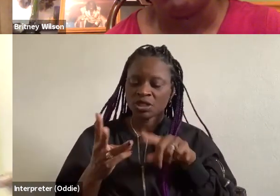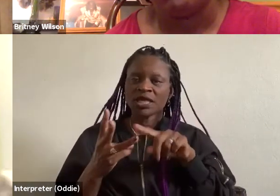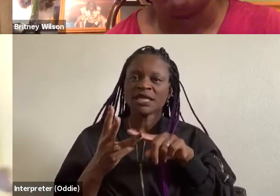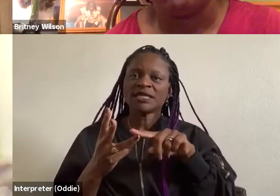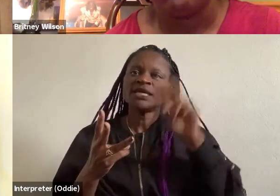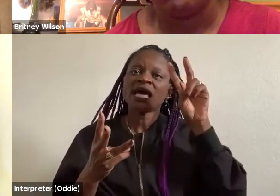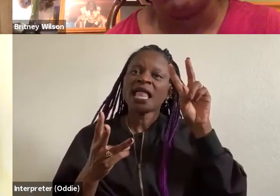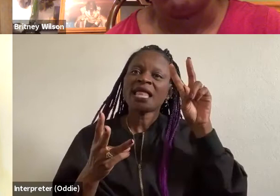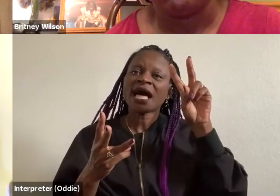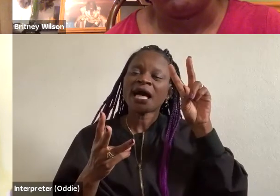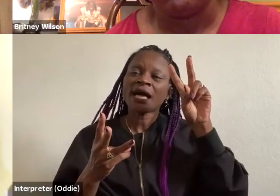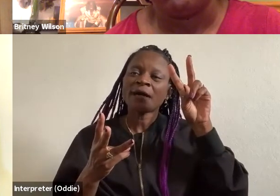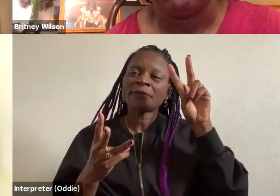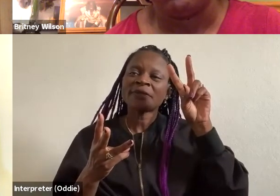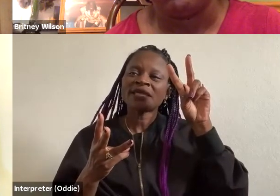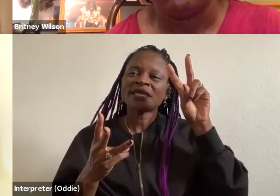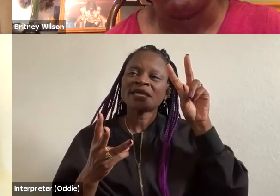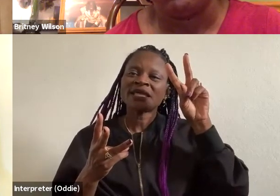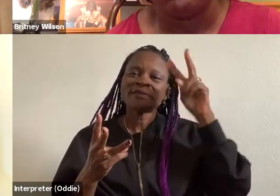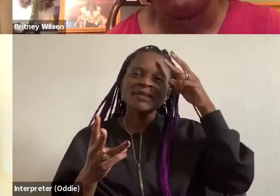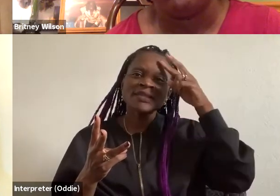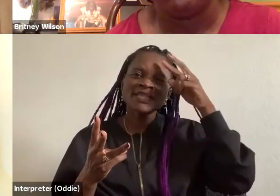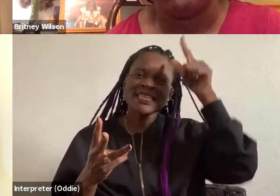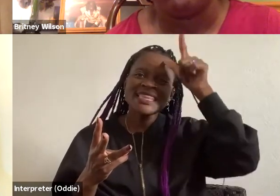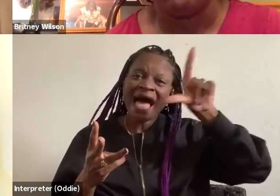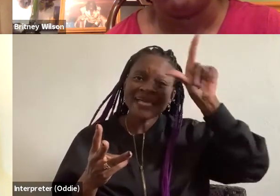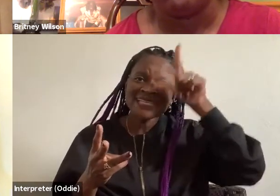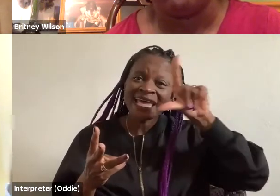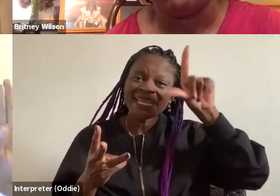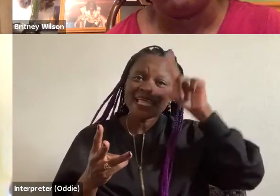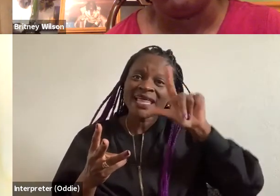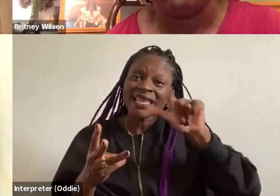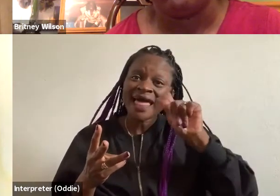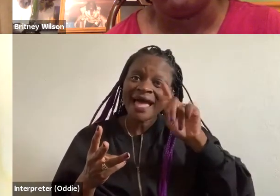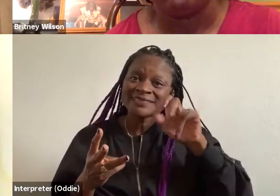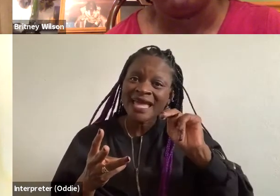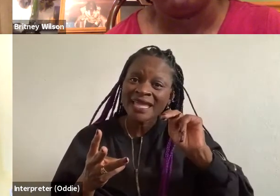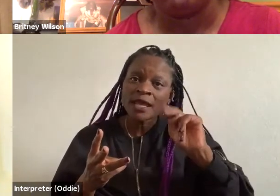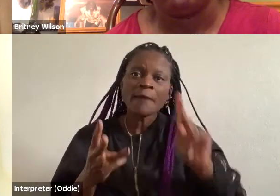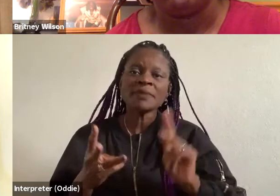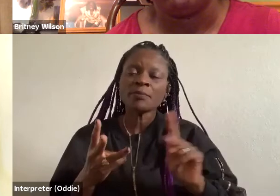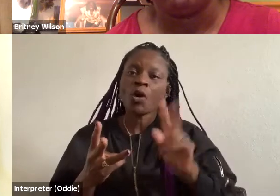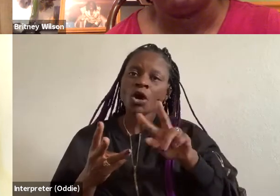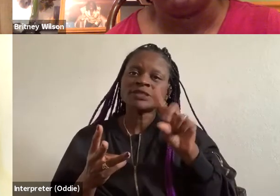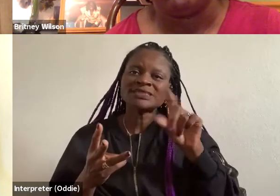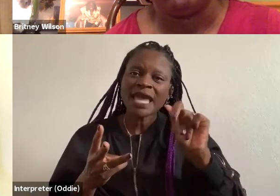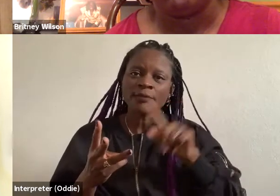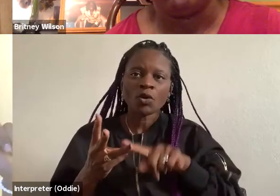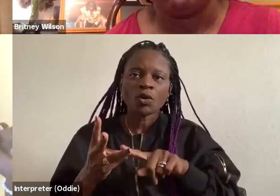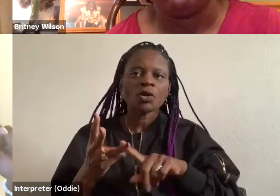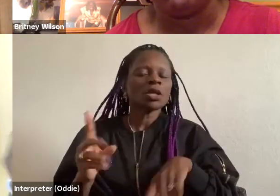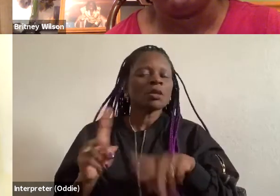many people are disabled. And the fact that you could turn around and say, I'm doing this panel of four other white